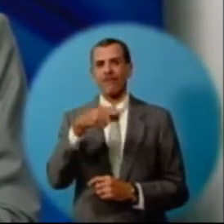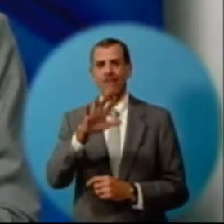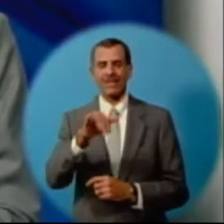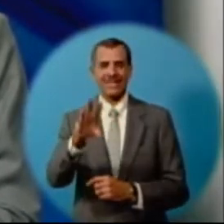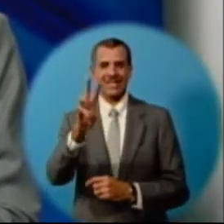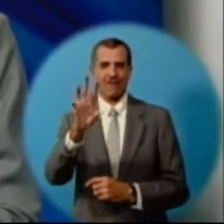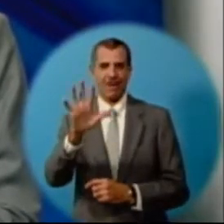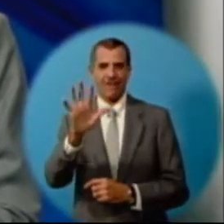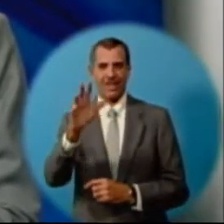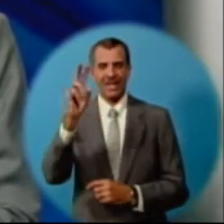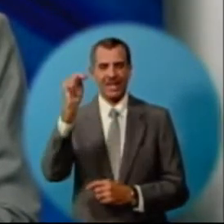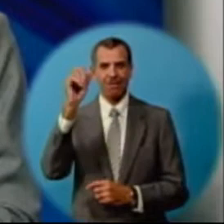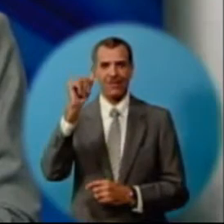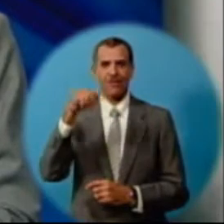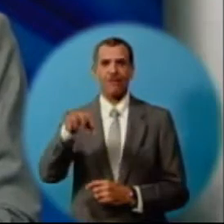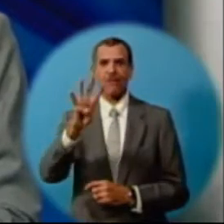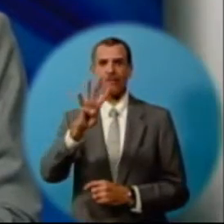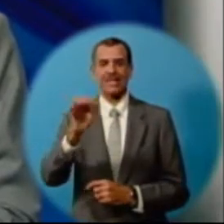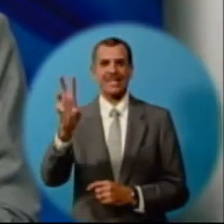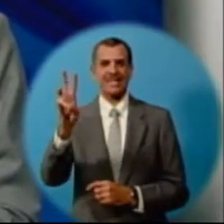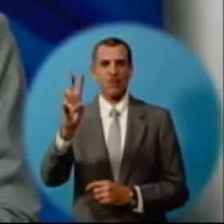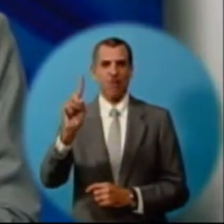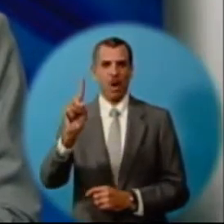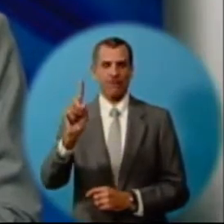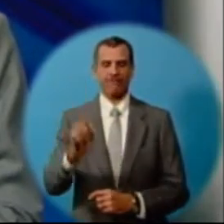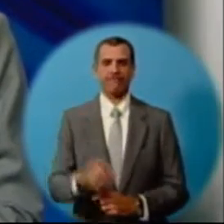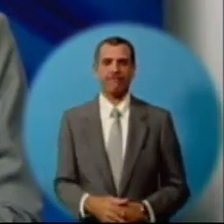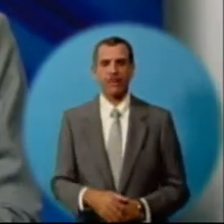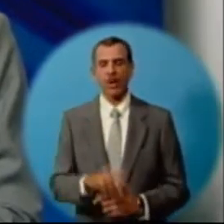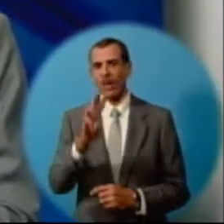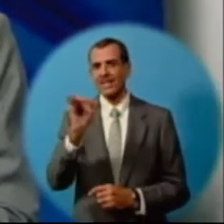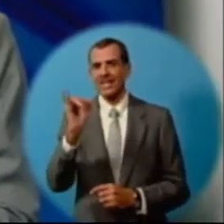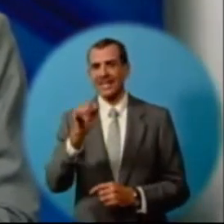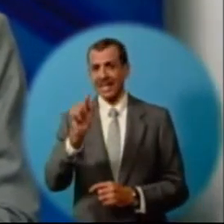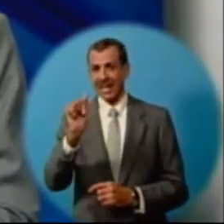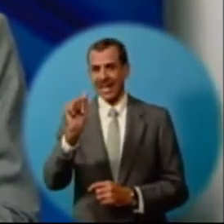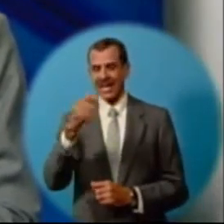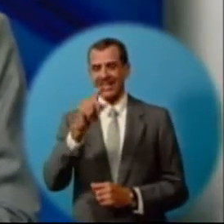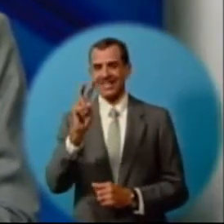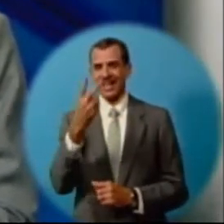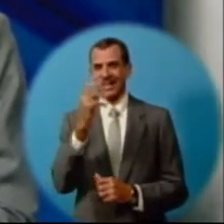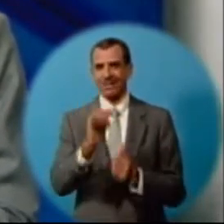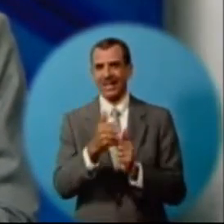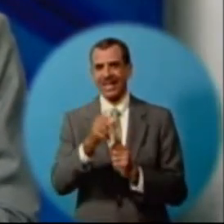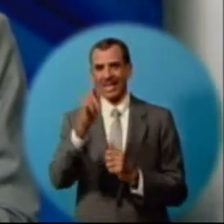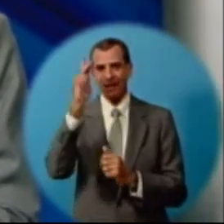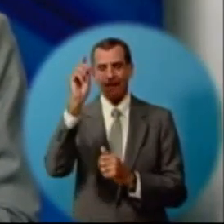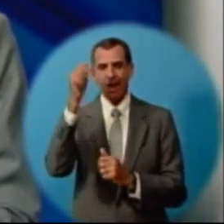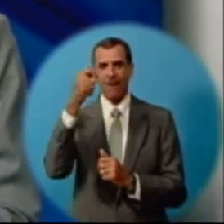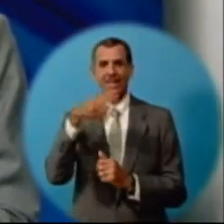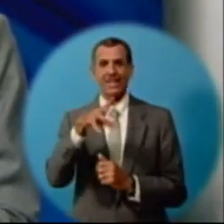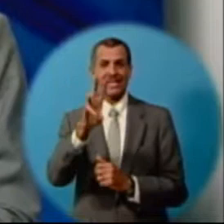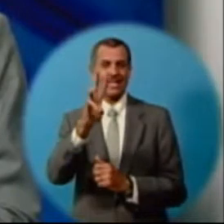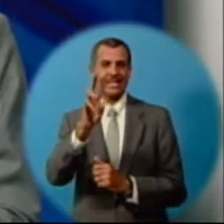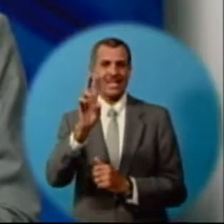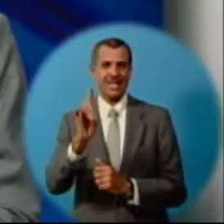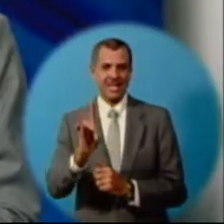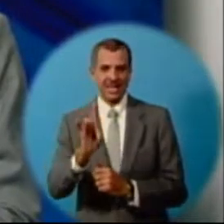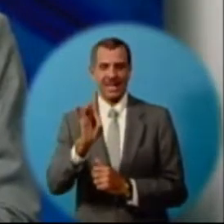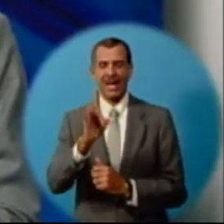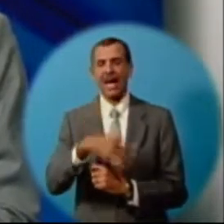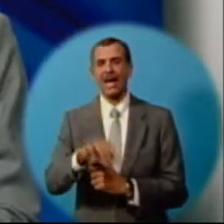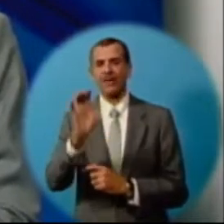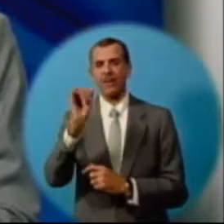65 and Nikita Miller 4 for 61. So far in the Windies A second innings, Kieron Powell made 68, with Craig Brathwaite